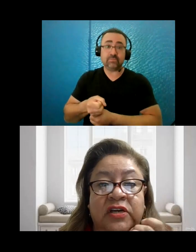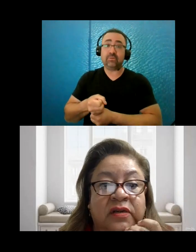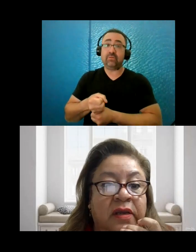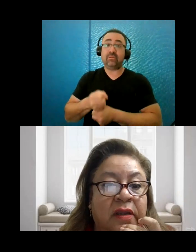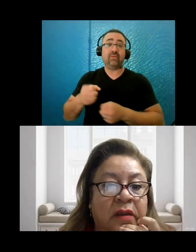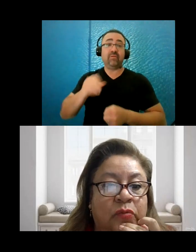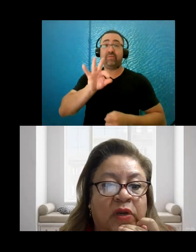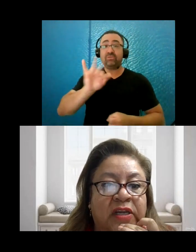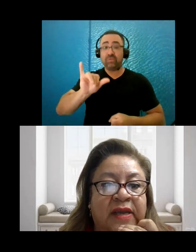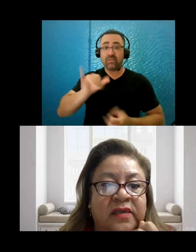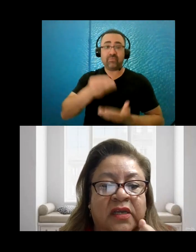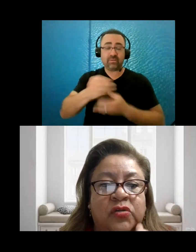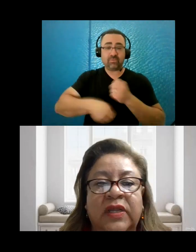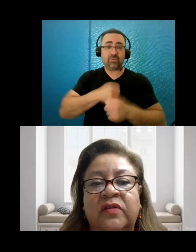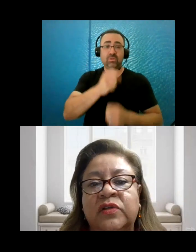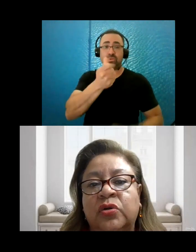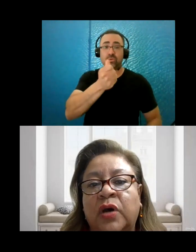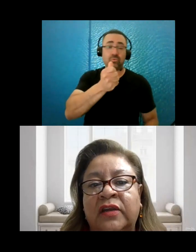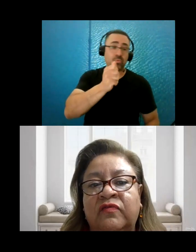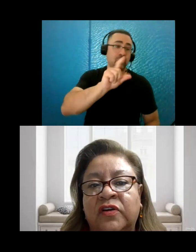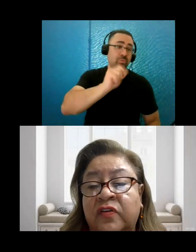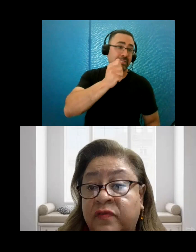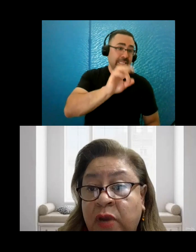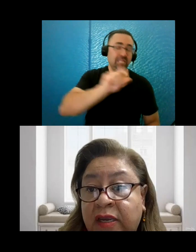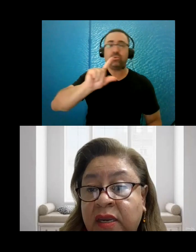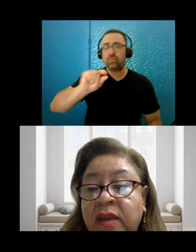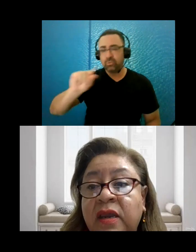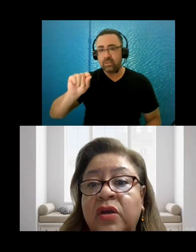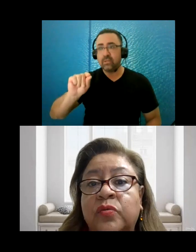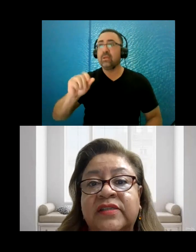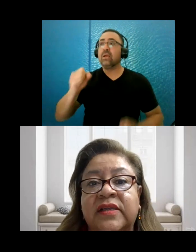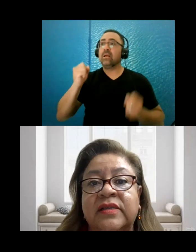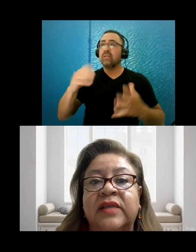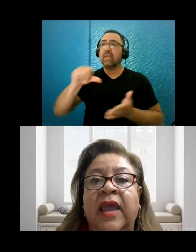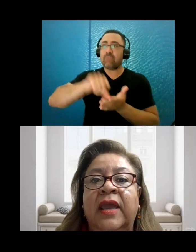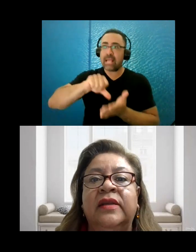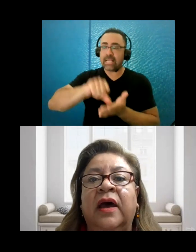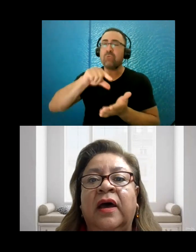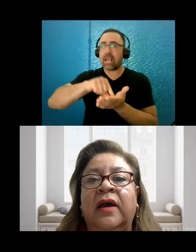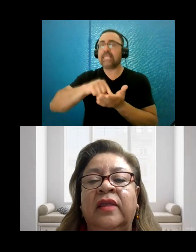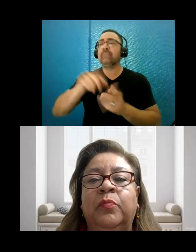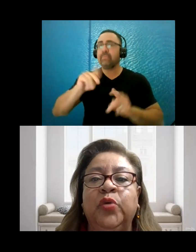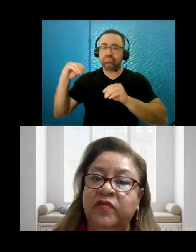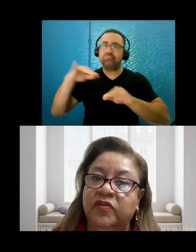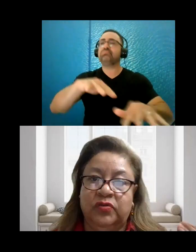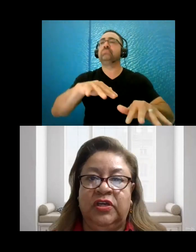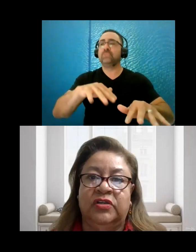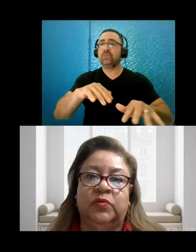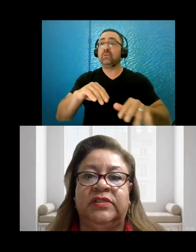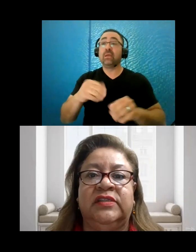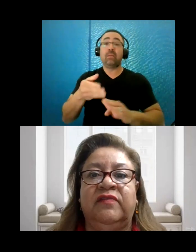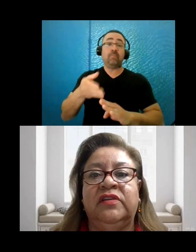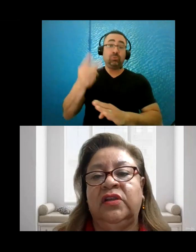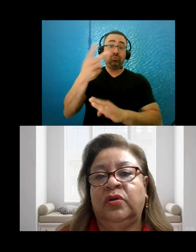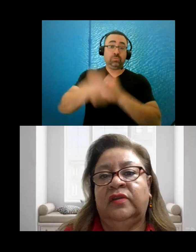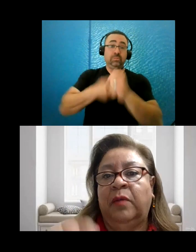fiscal year 2019 and 20, we saw an influx of Iraqi residents. And in the previous 2 years, which